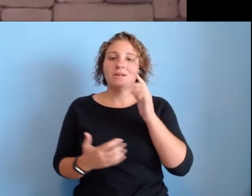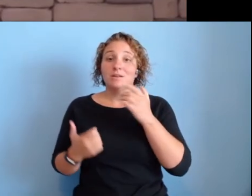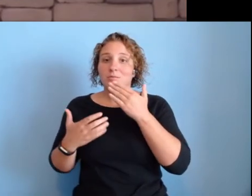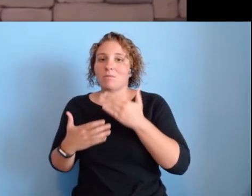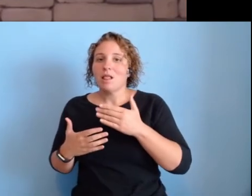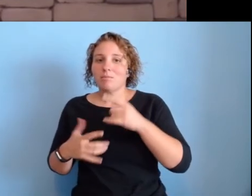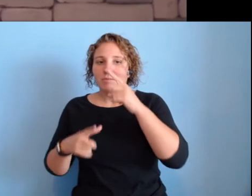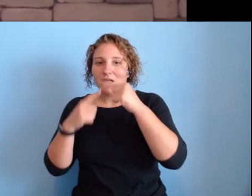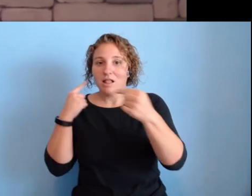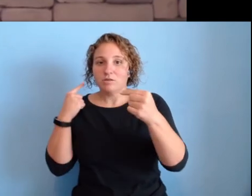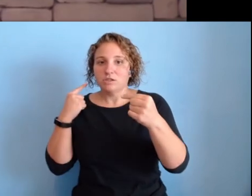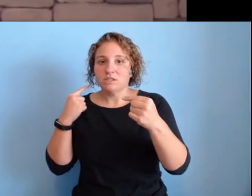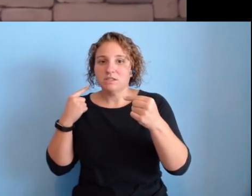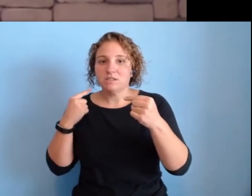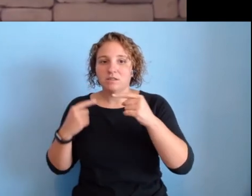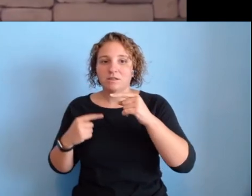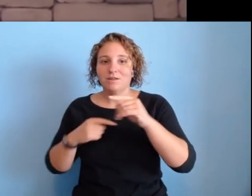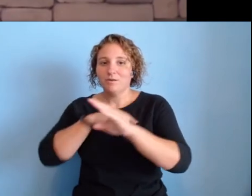everybody goes.